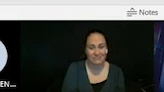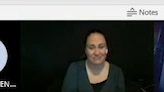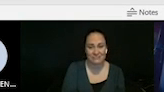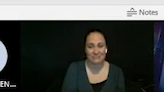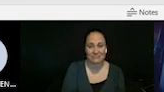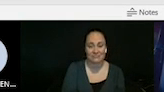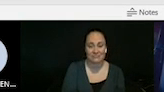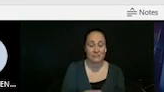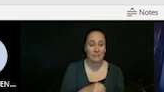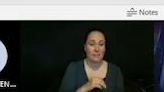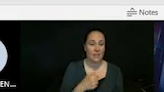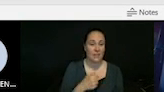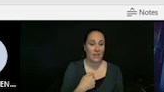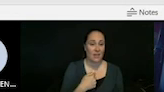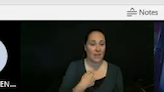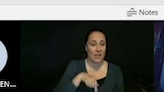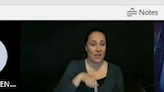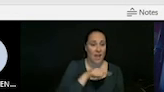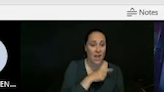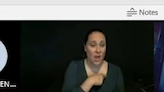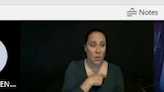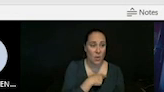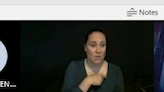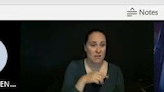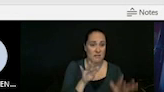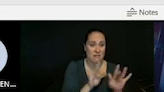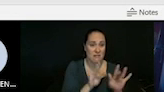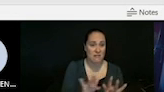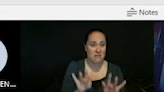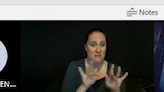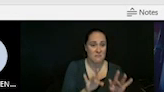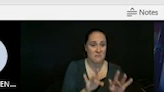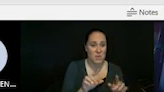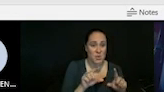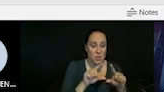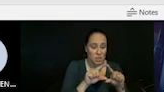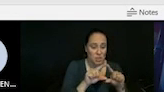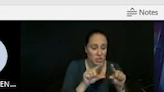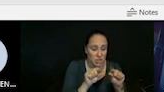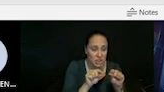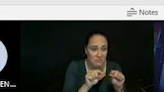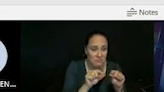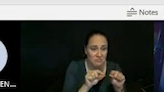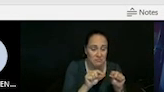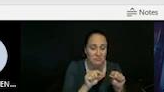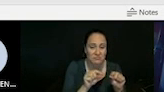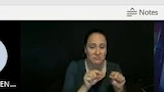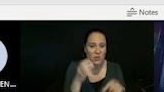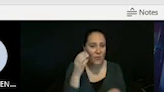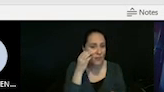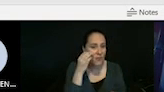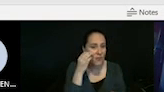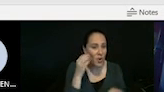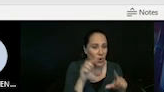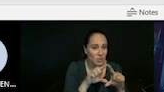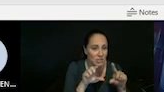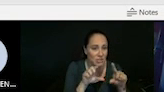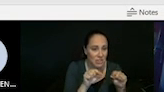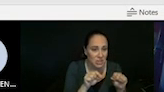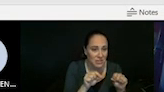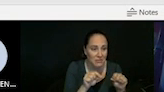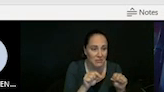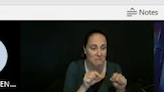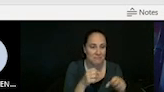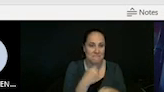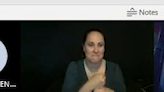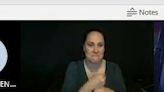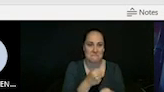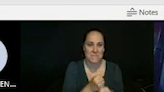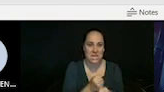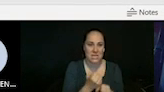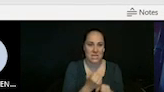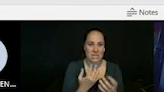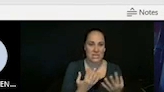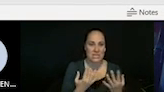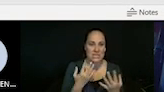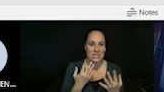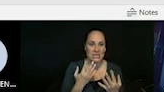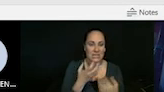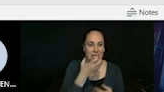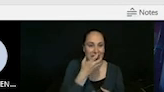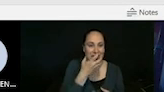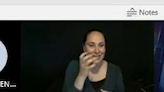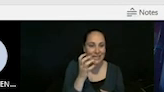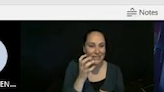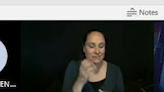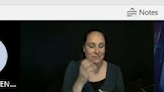chips, everything that we work on, our phones, our chips, everything, they generate heat, right? They use electricity, they generate heat. Heat